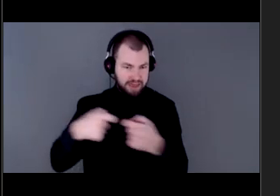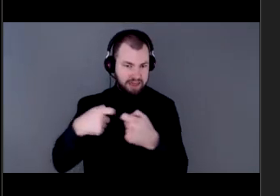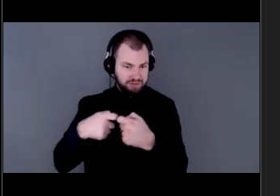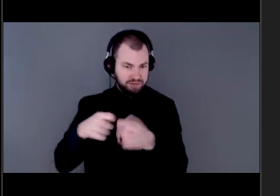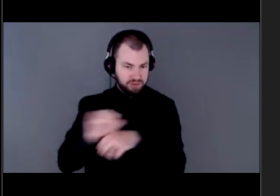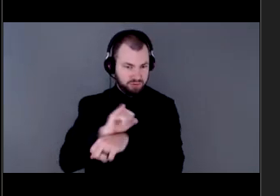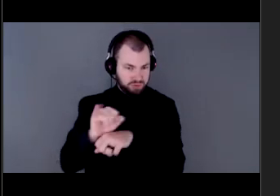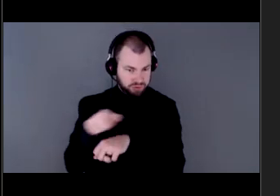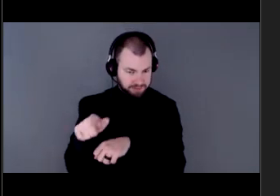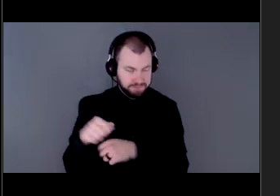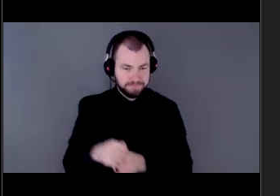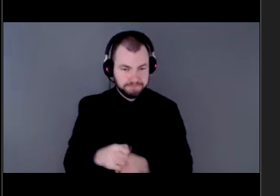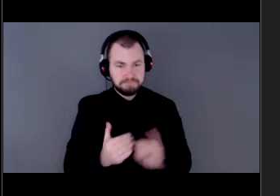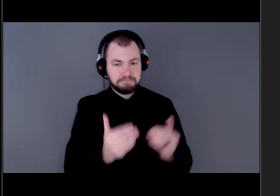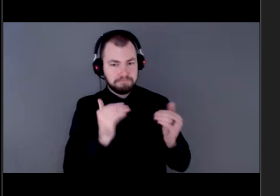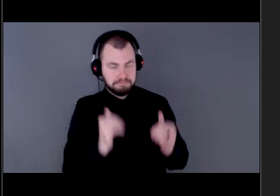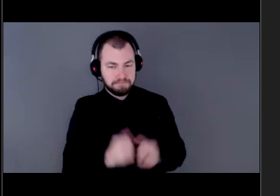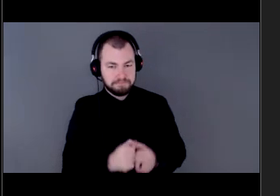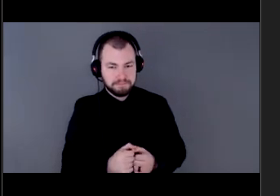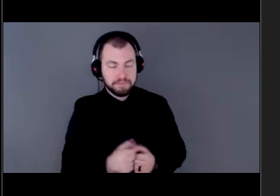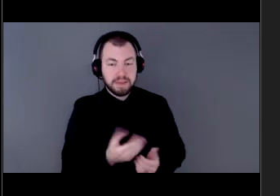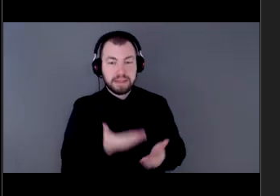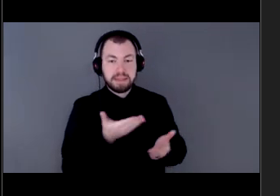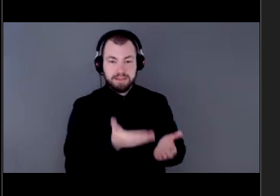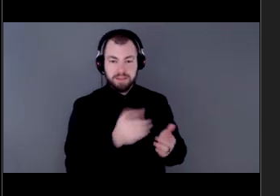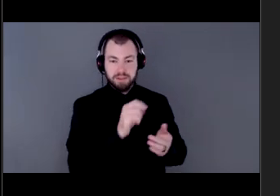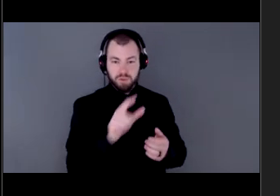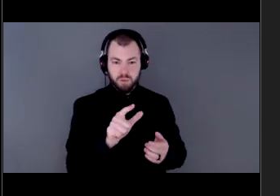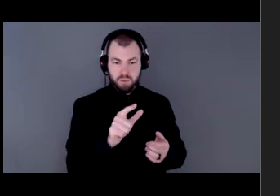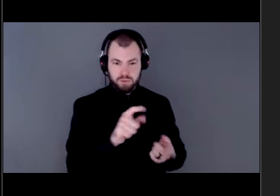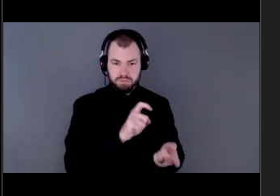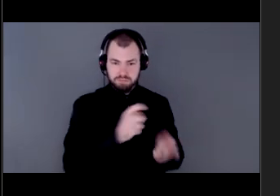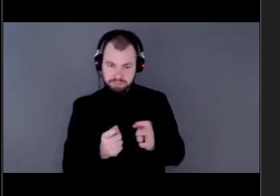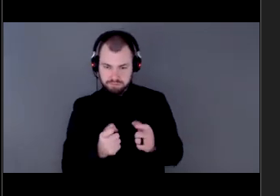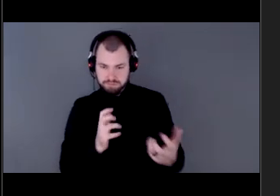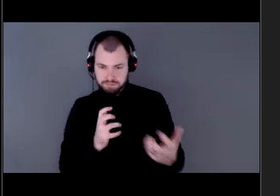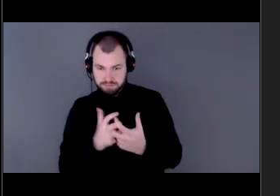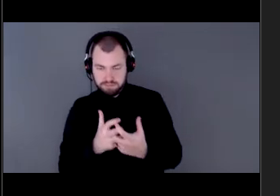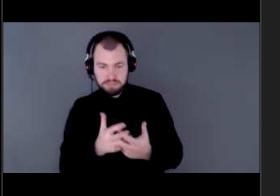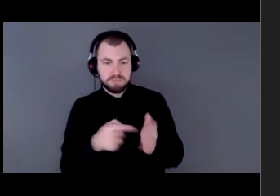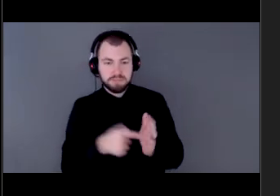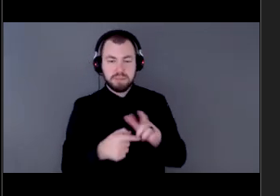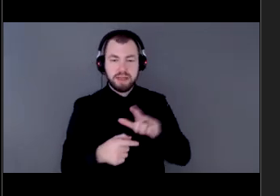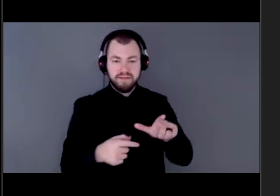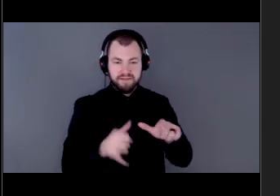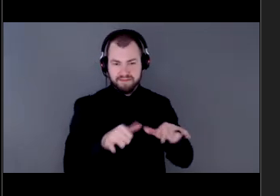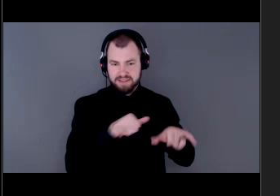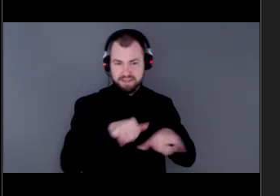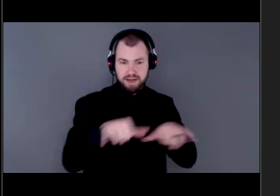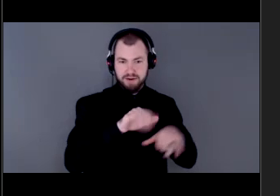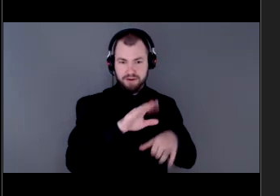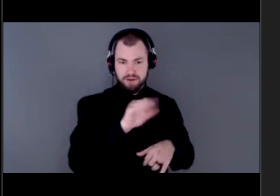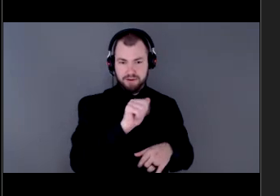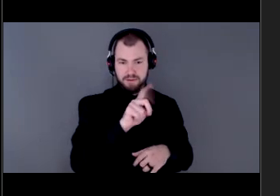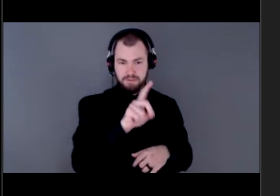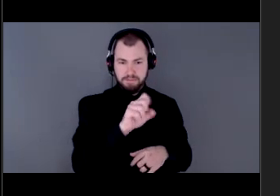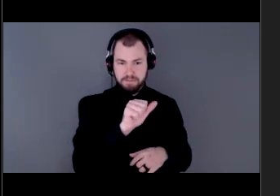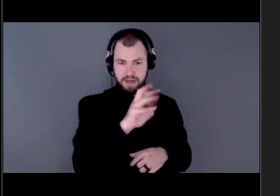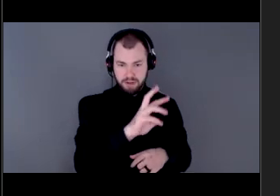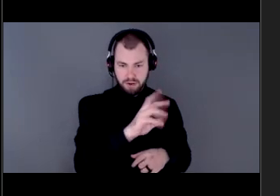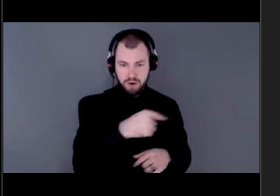And then also adapting existing tools. For instance, on the left is a standard benchtop bandsaw that we've adapted with a wire,